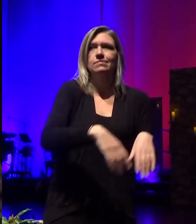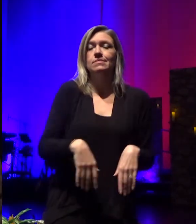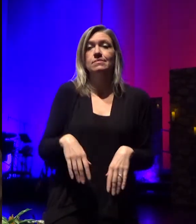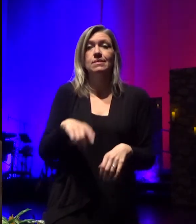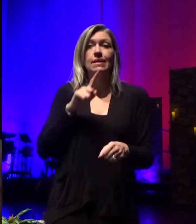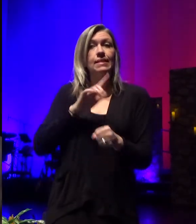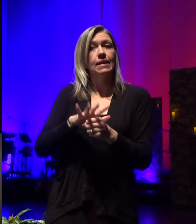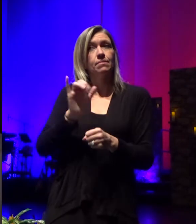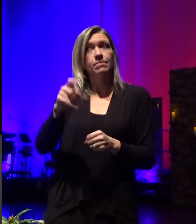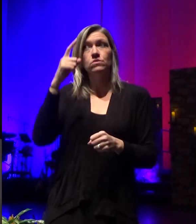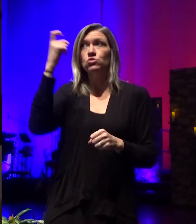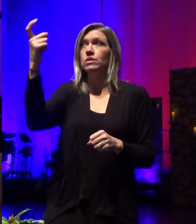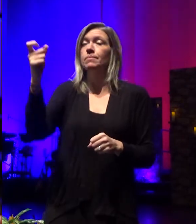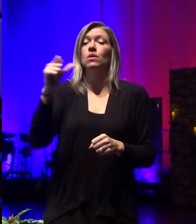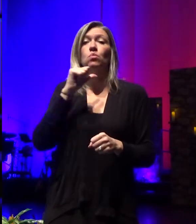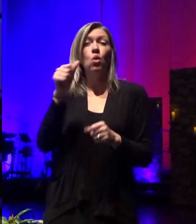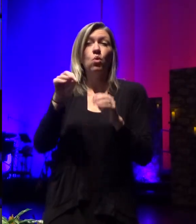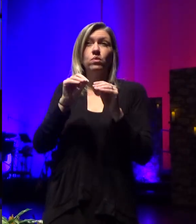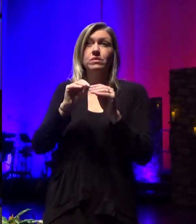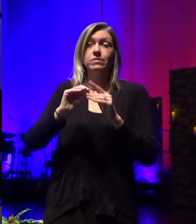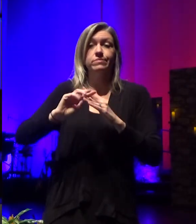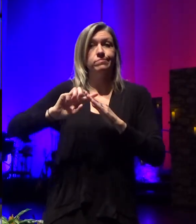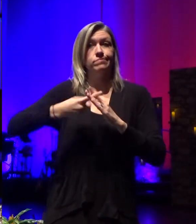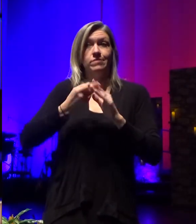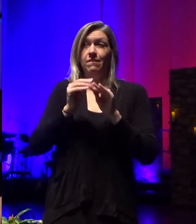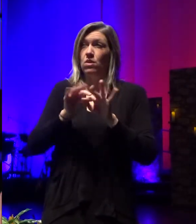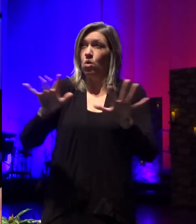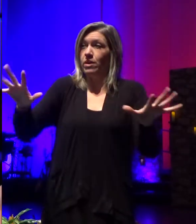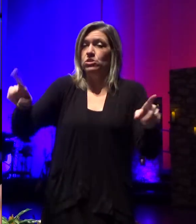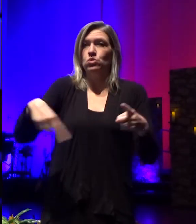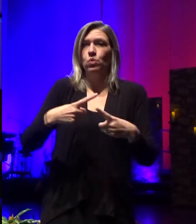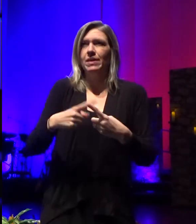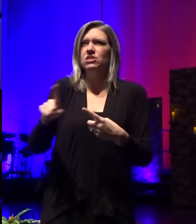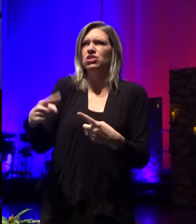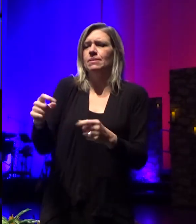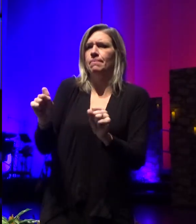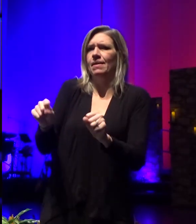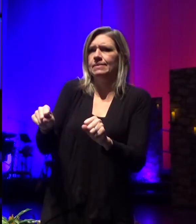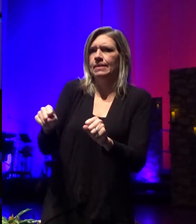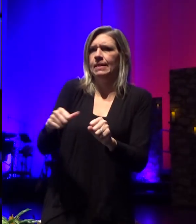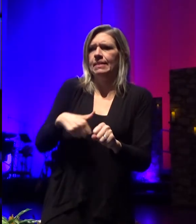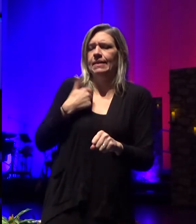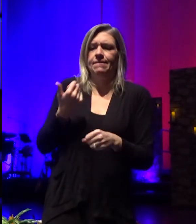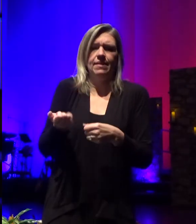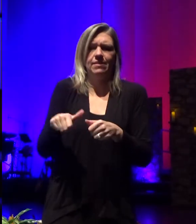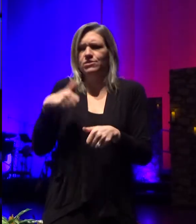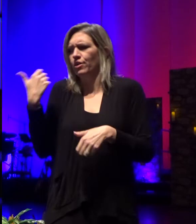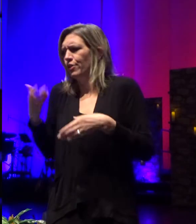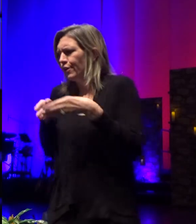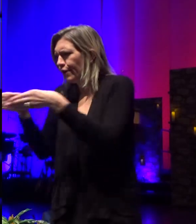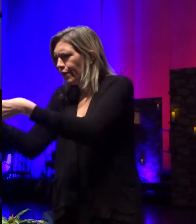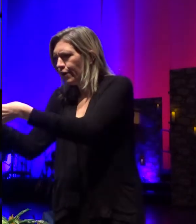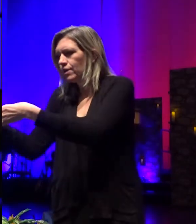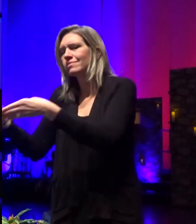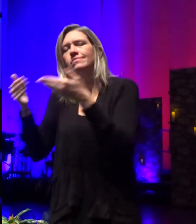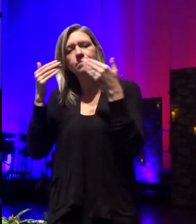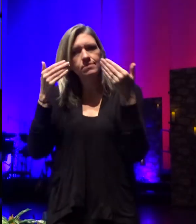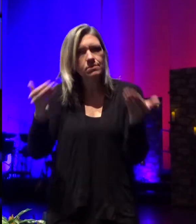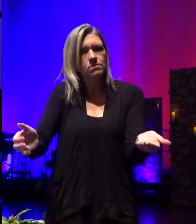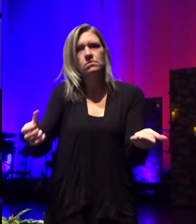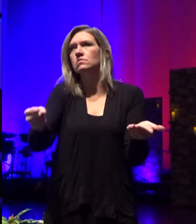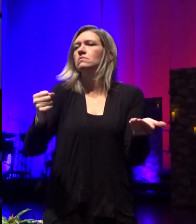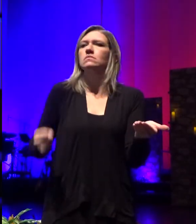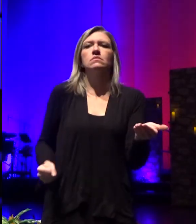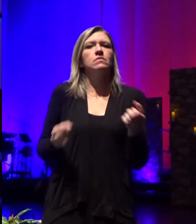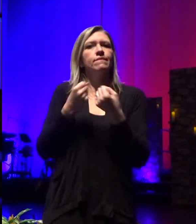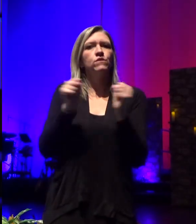it's just a possibility, but you're living another life. You got to pull the release mechanism. Let the dream be foremost.